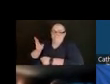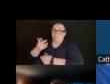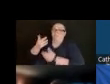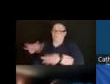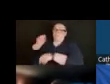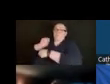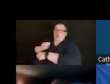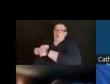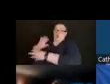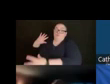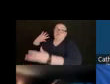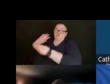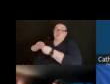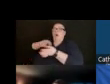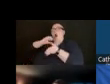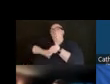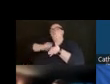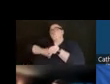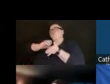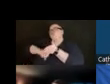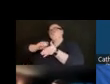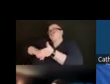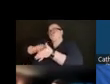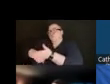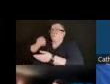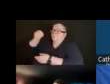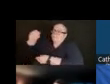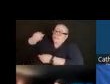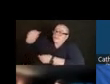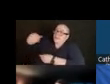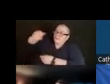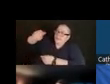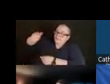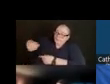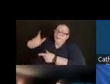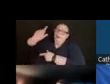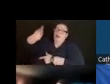for SSDI because it's really an insurance program.